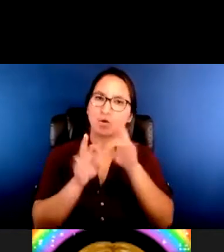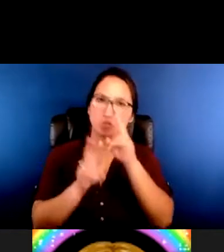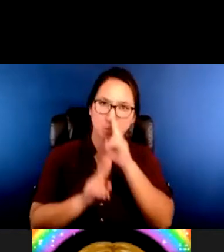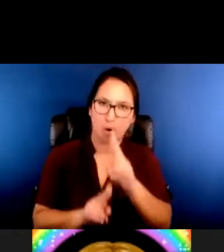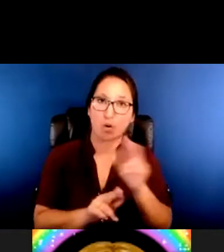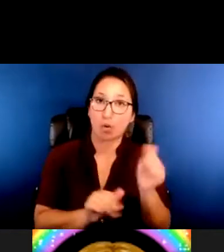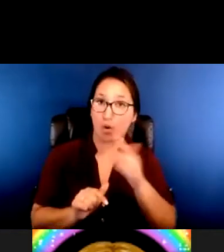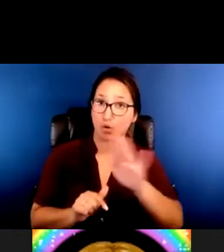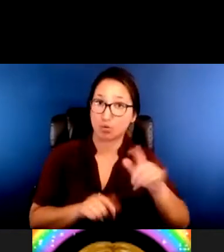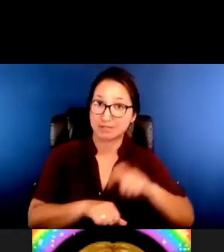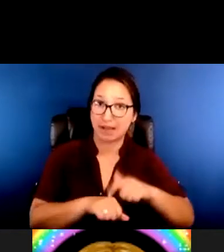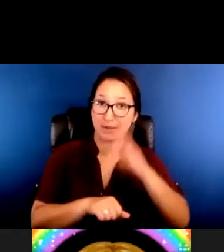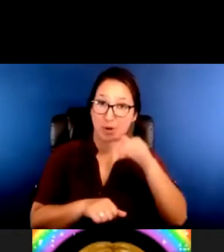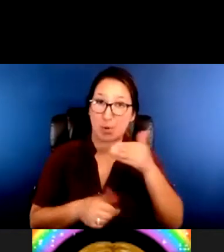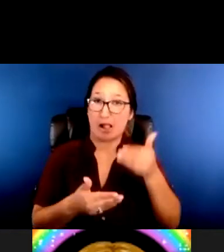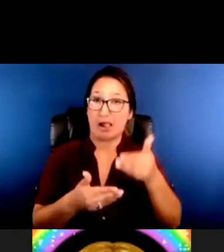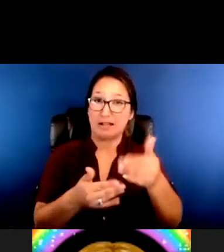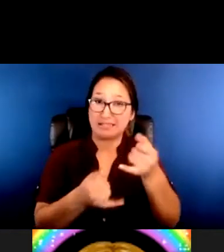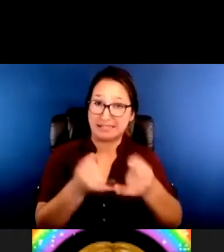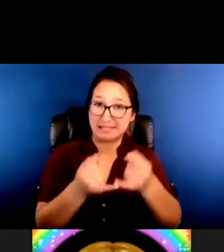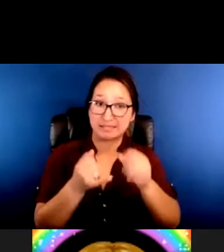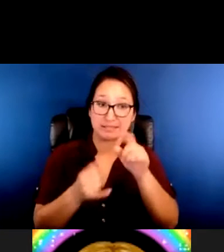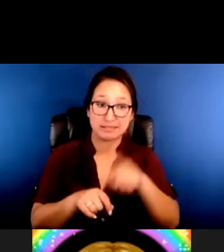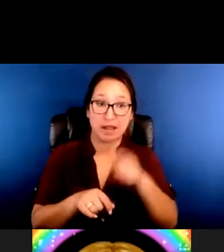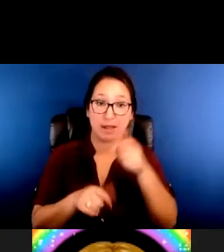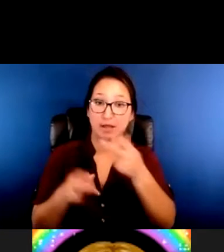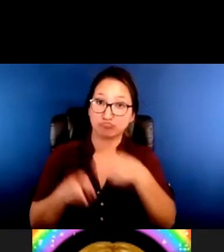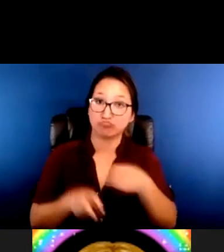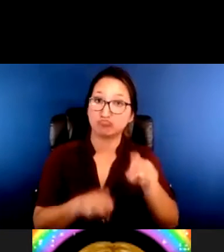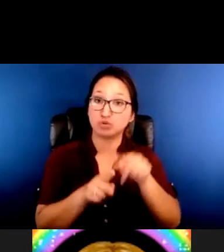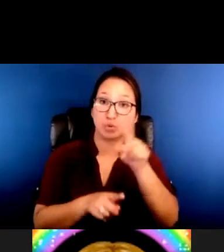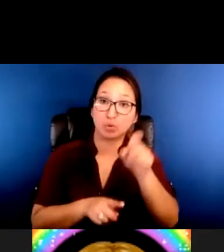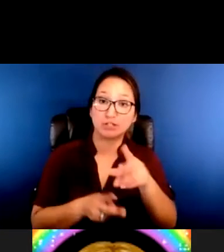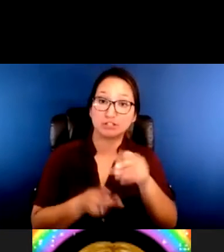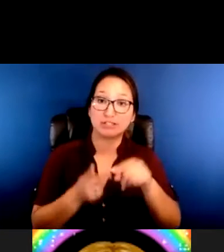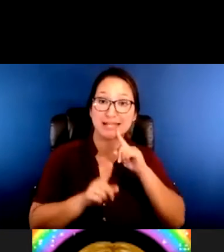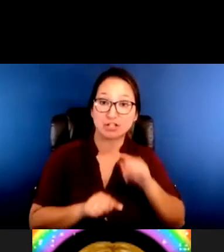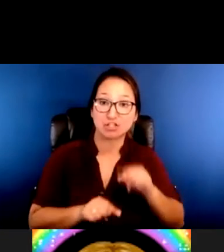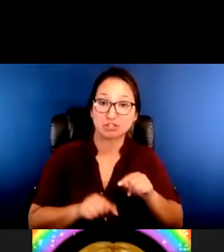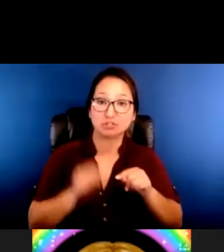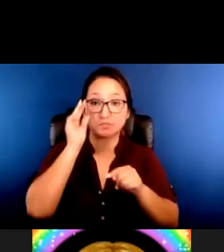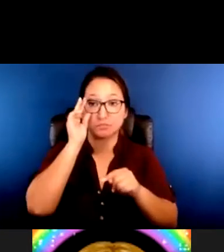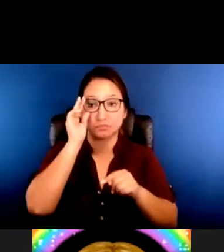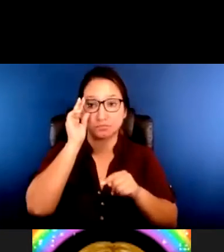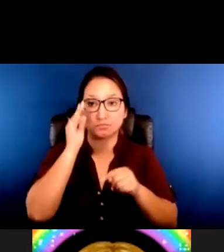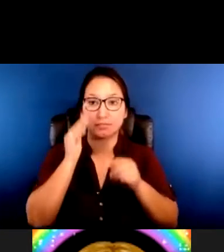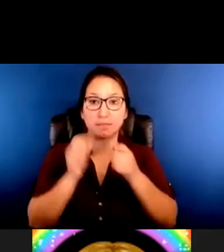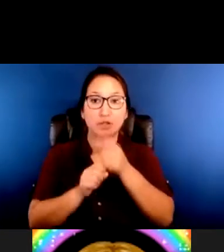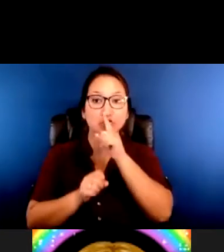closer to the end time, maybe move to questions and answers as they have them. I would agree. Let's go to questions so that we make sure we get all that